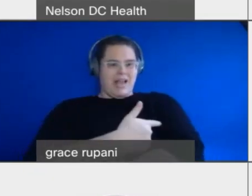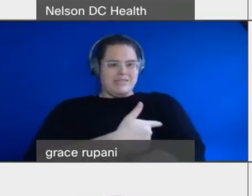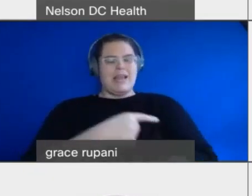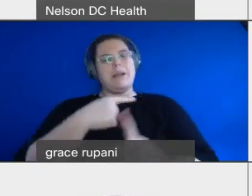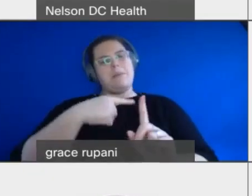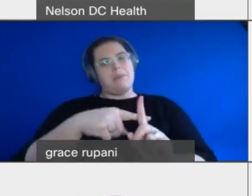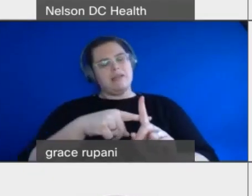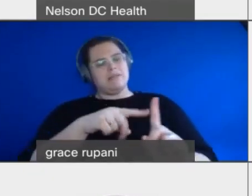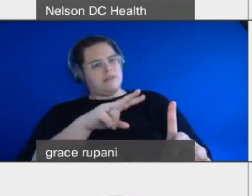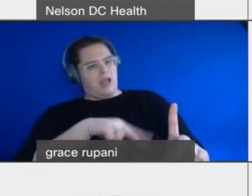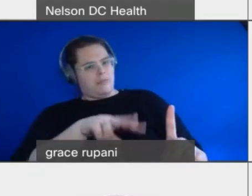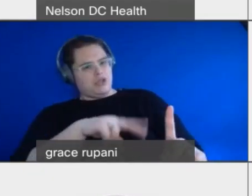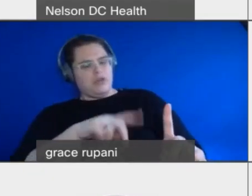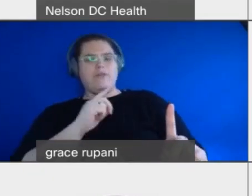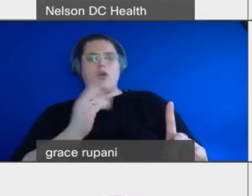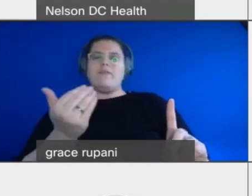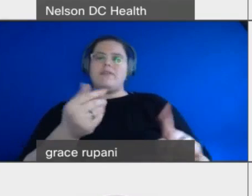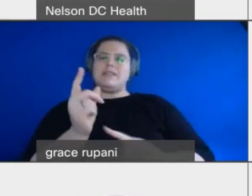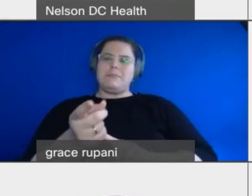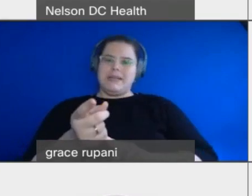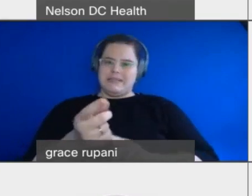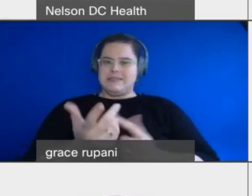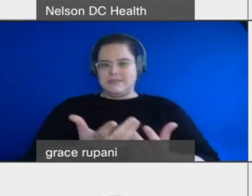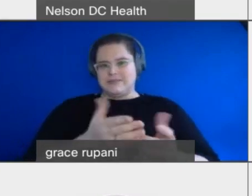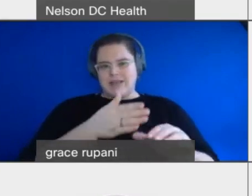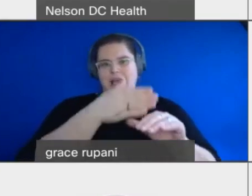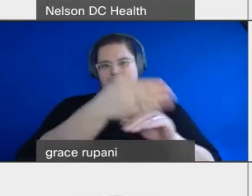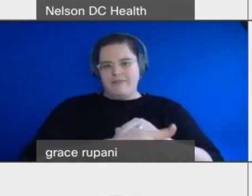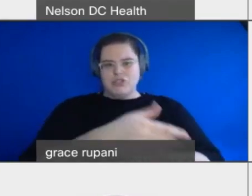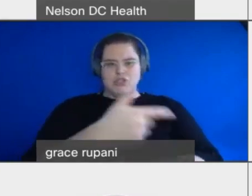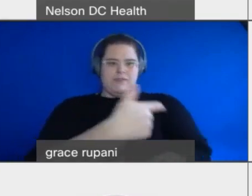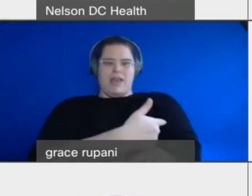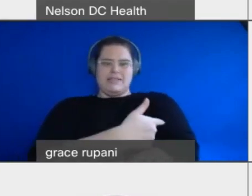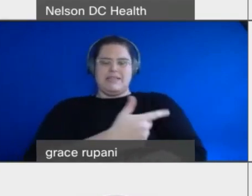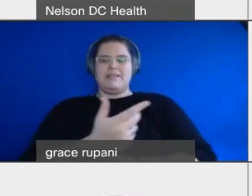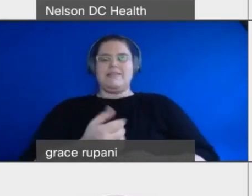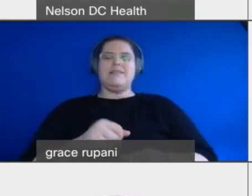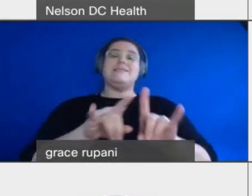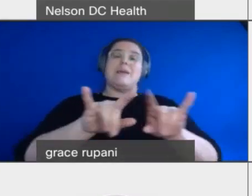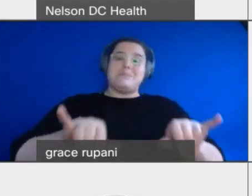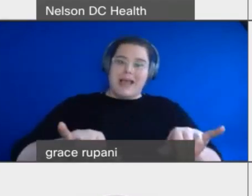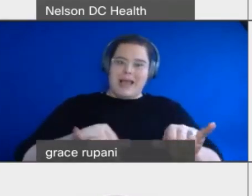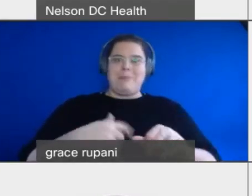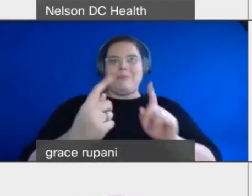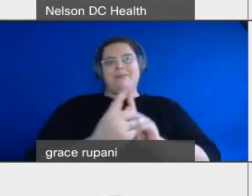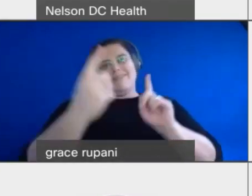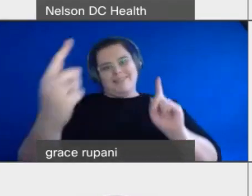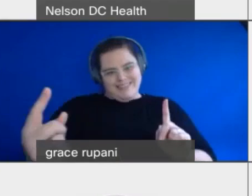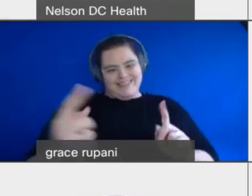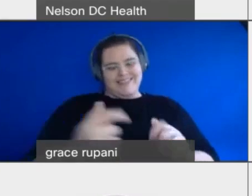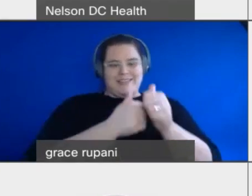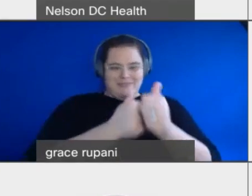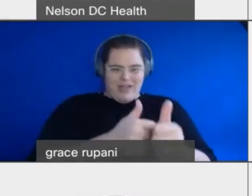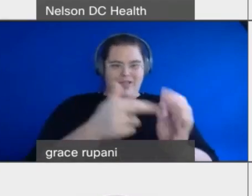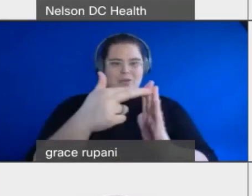of 15 minutes still being in line with social distancing and making sure that it was